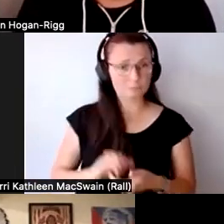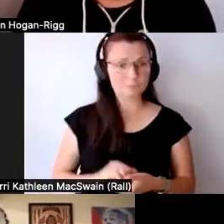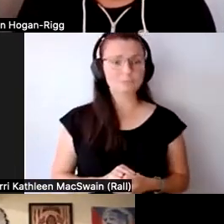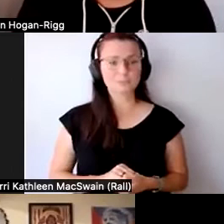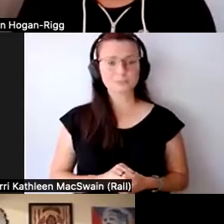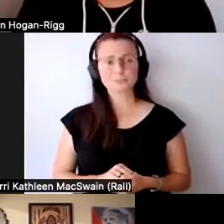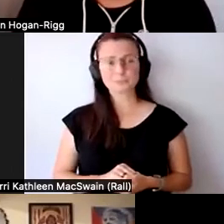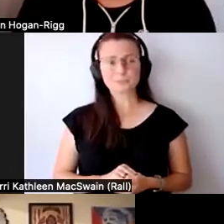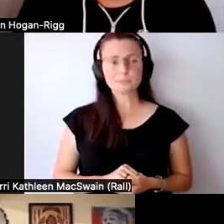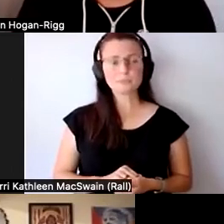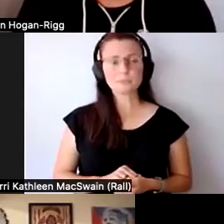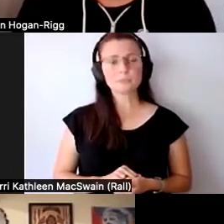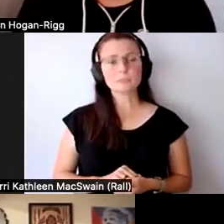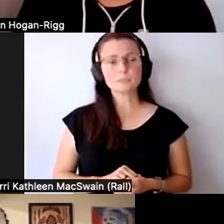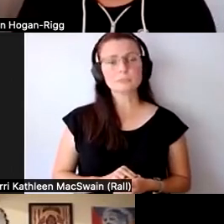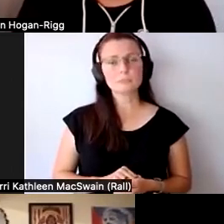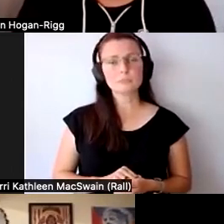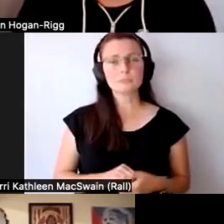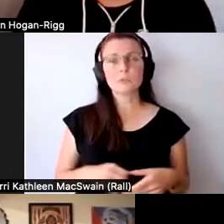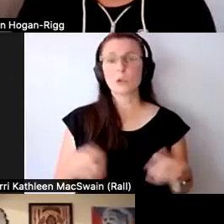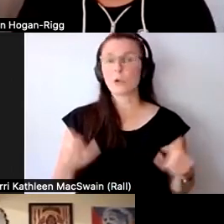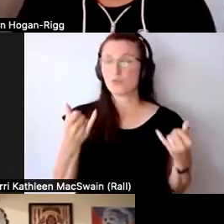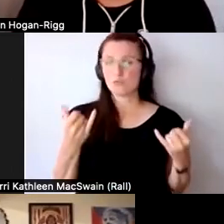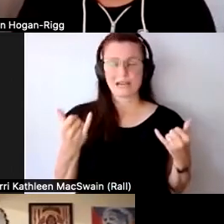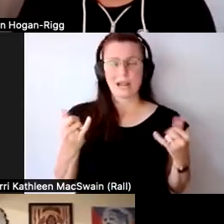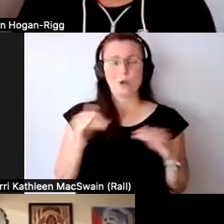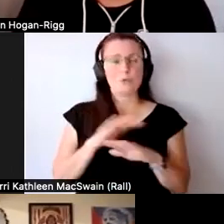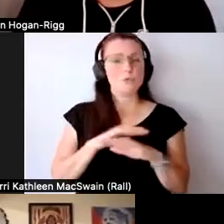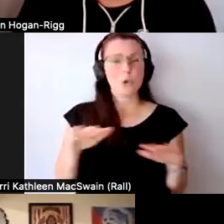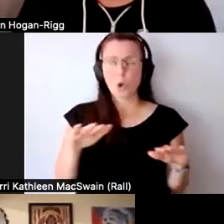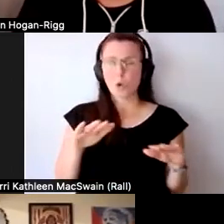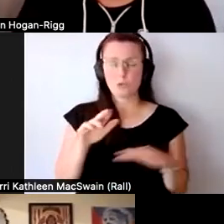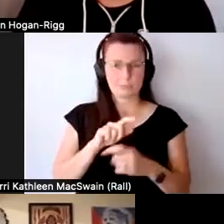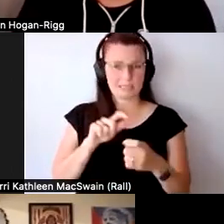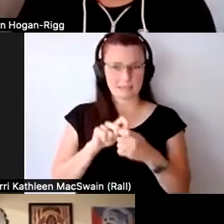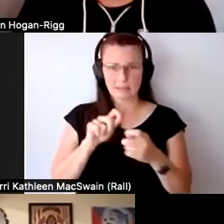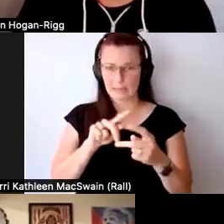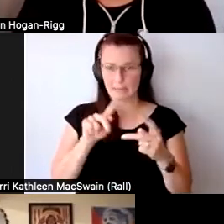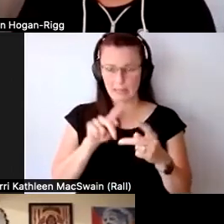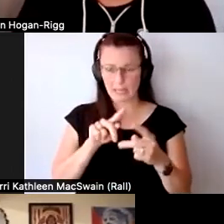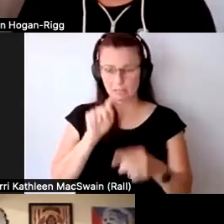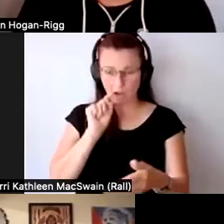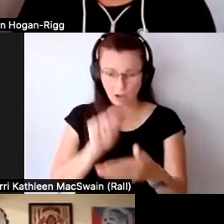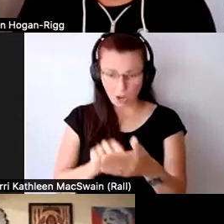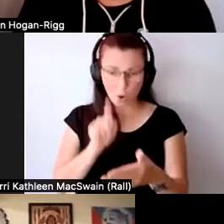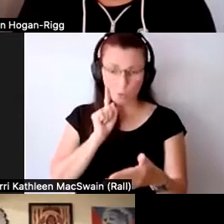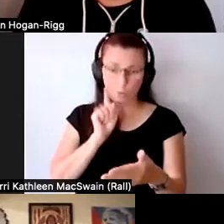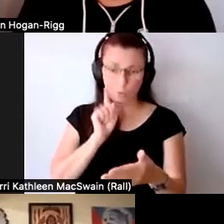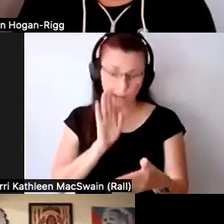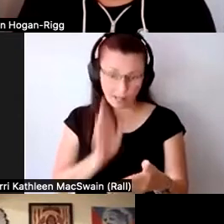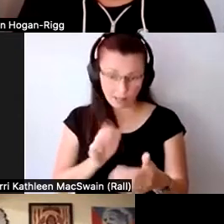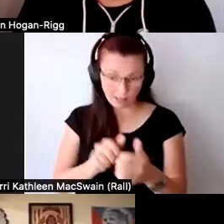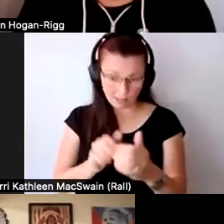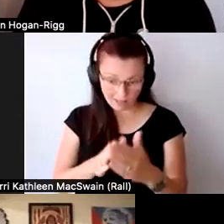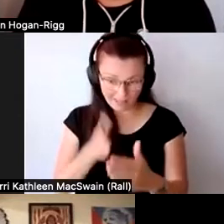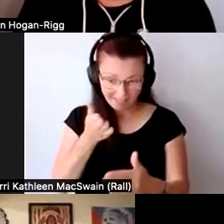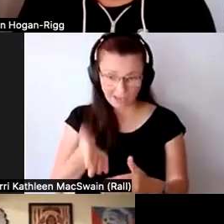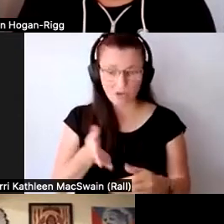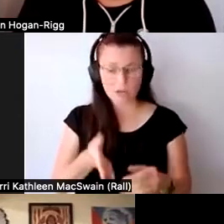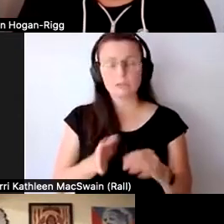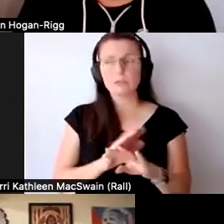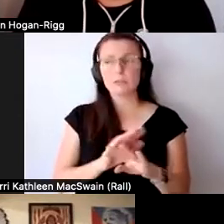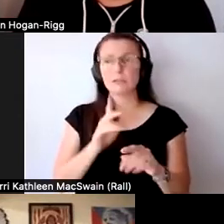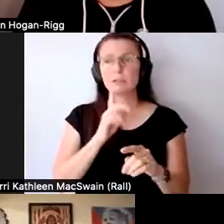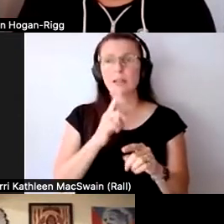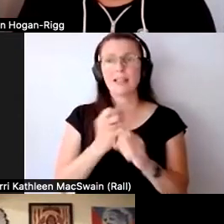So right now, there's no specific site that has been identified yet. In last year's report, it identified East Somerville and